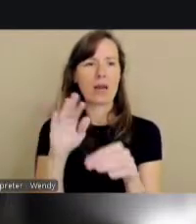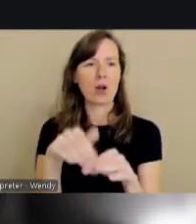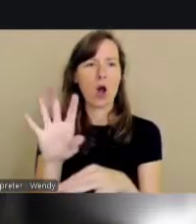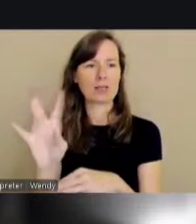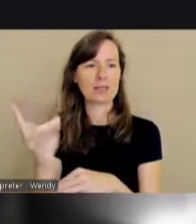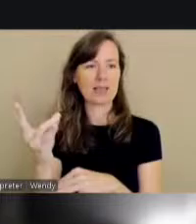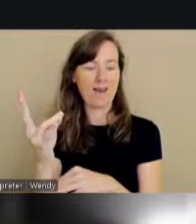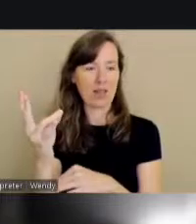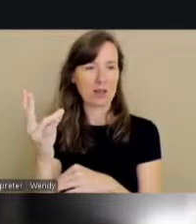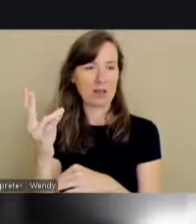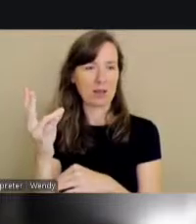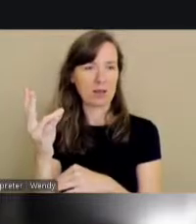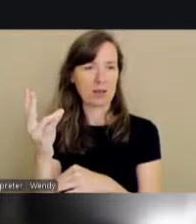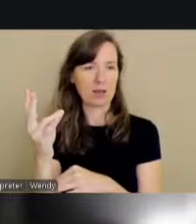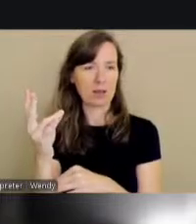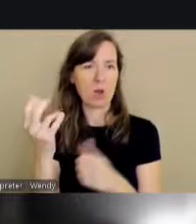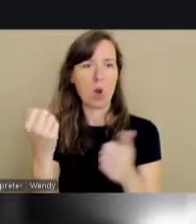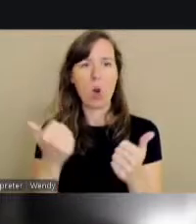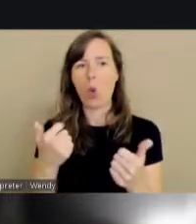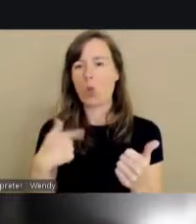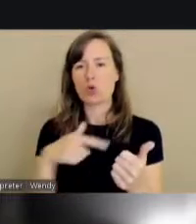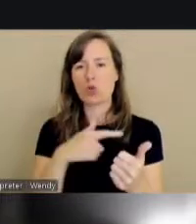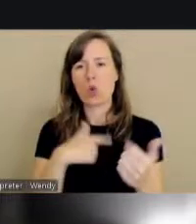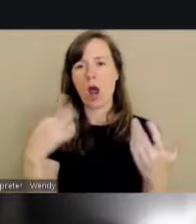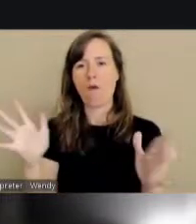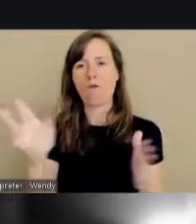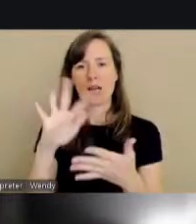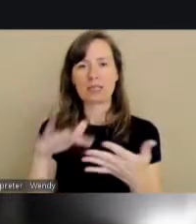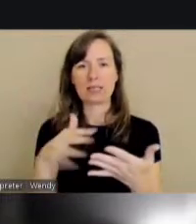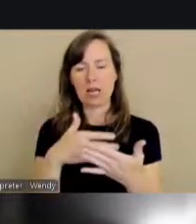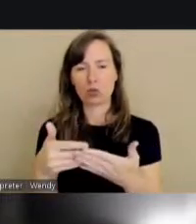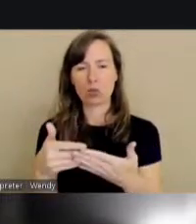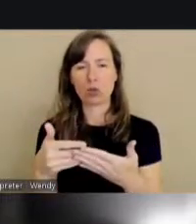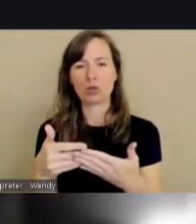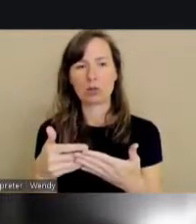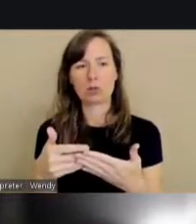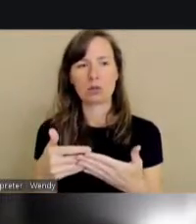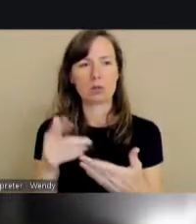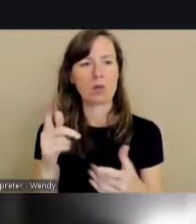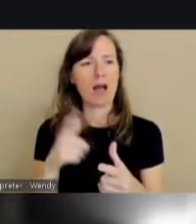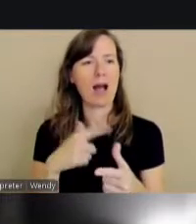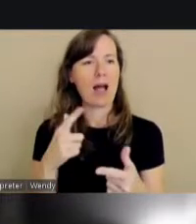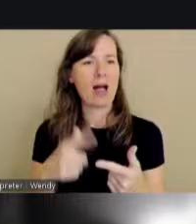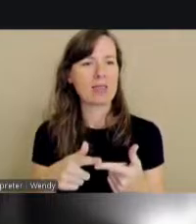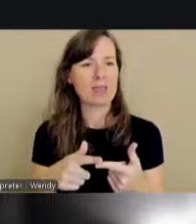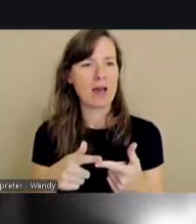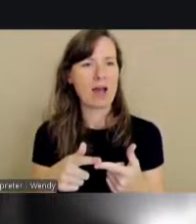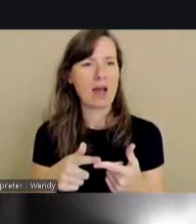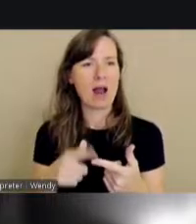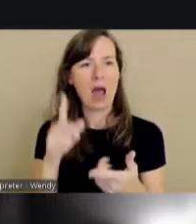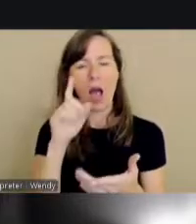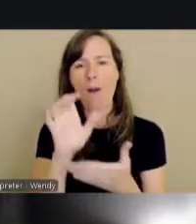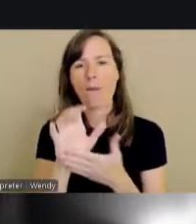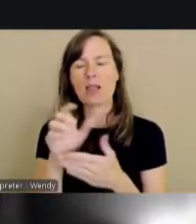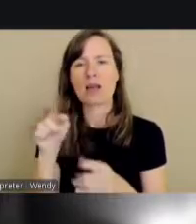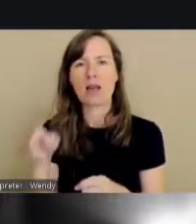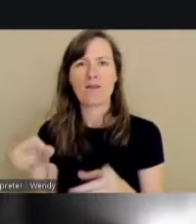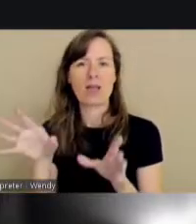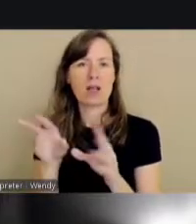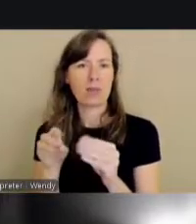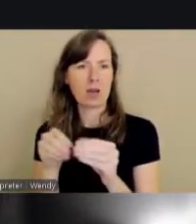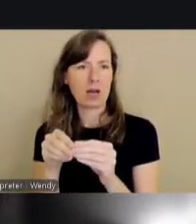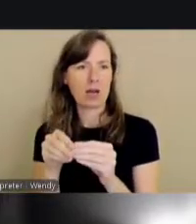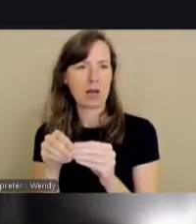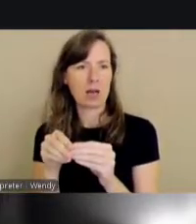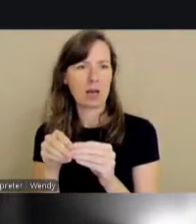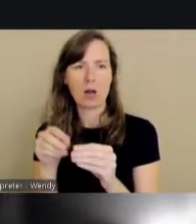already which we've already scheduled, I believe. And then I believe that hearing, council, is not going to